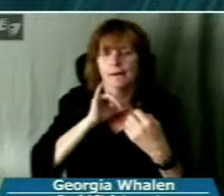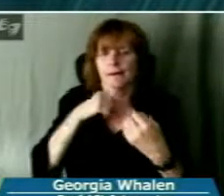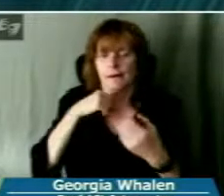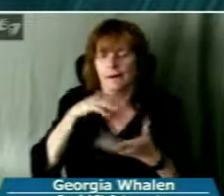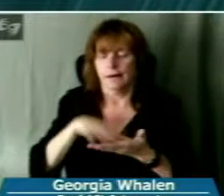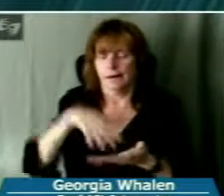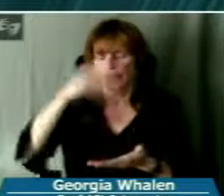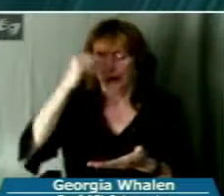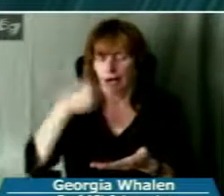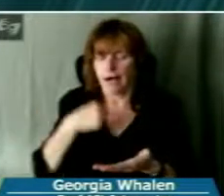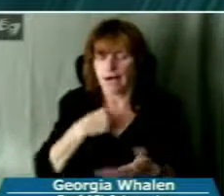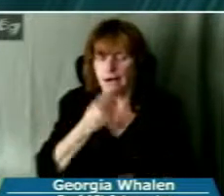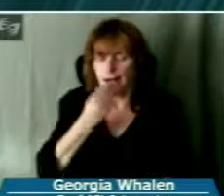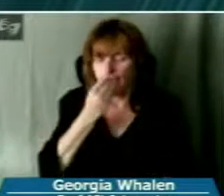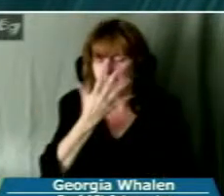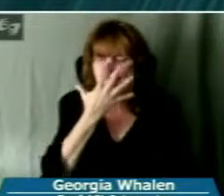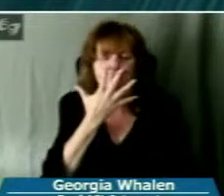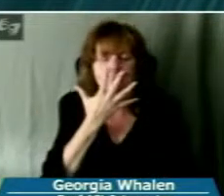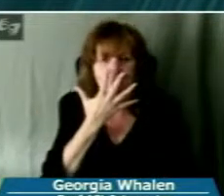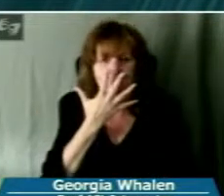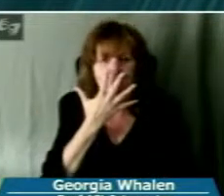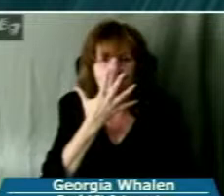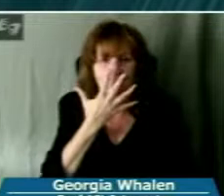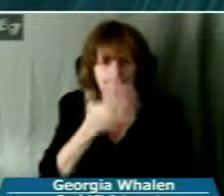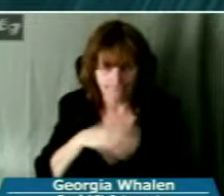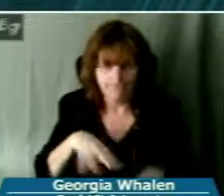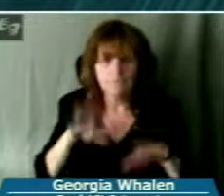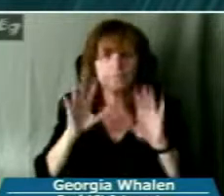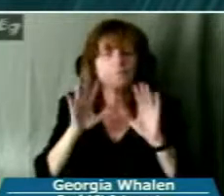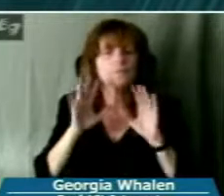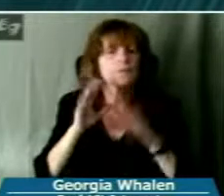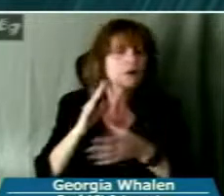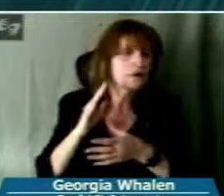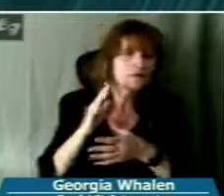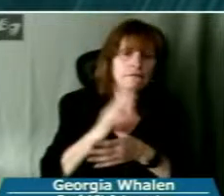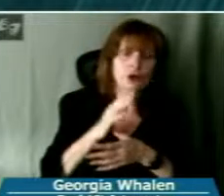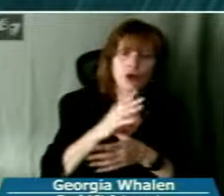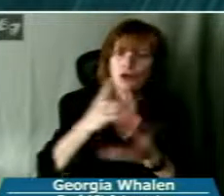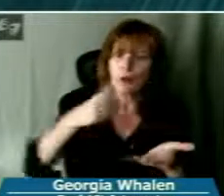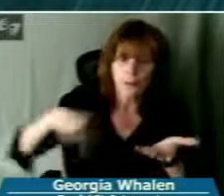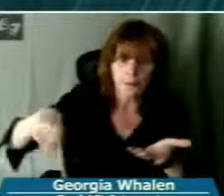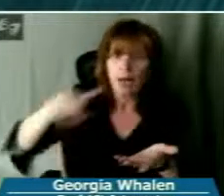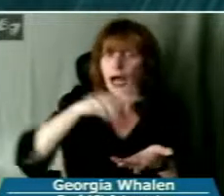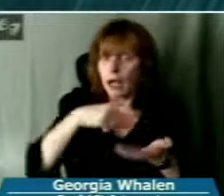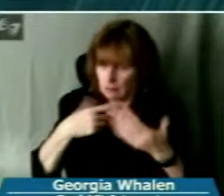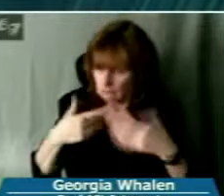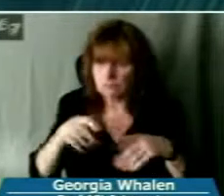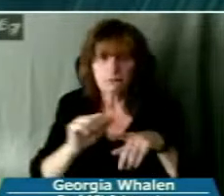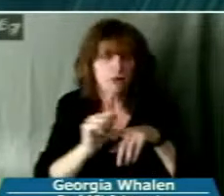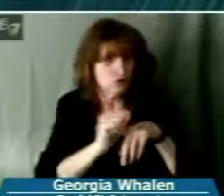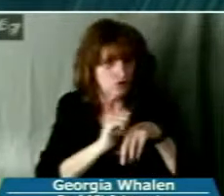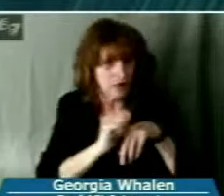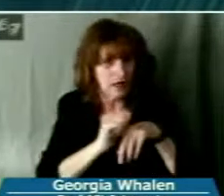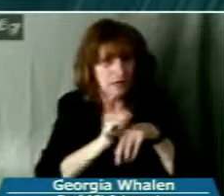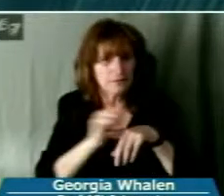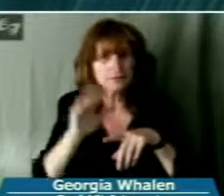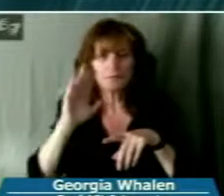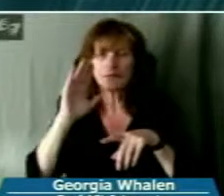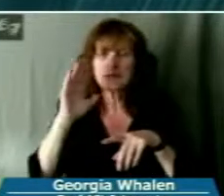is there did seem to be a lack of true understanding and the training and the knowledge around how